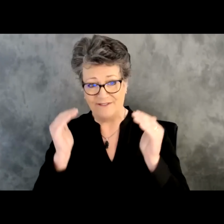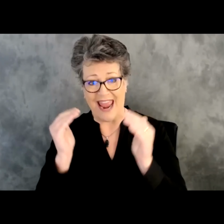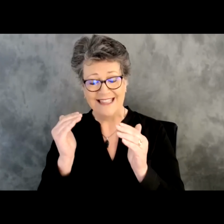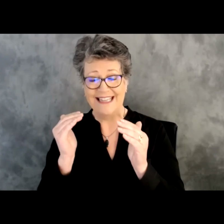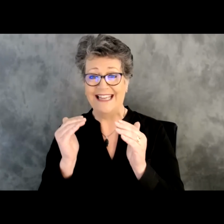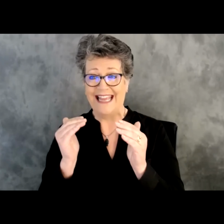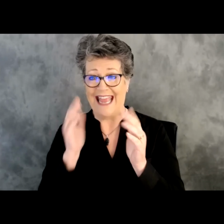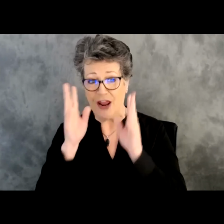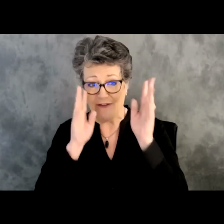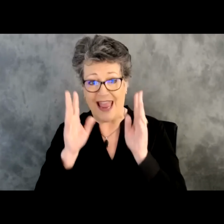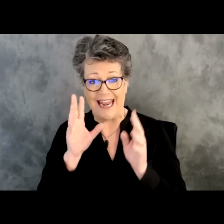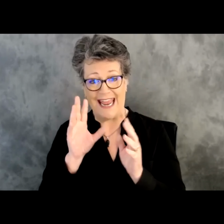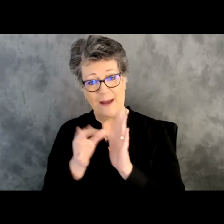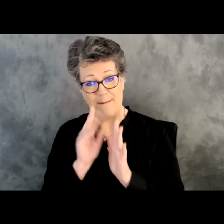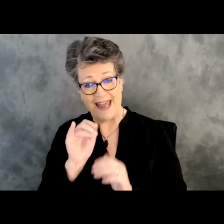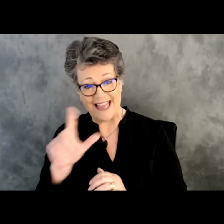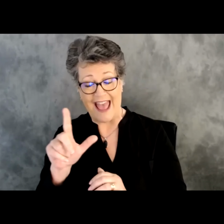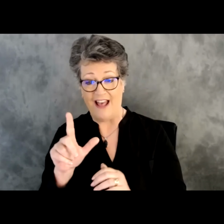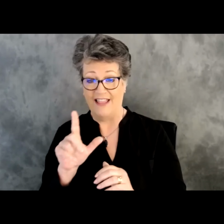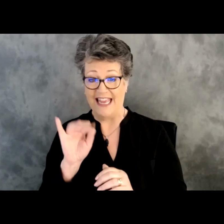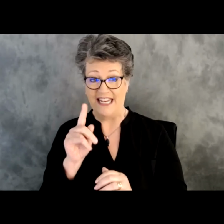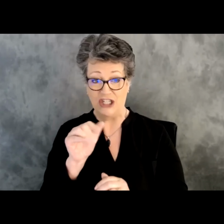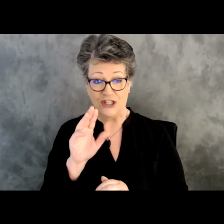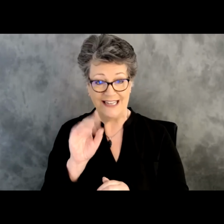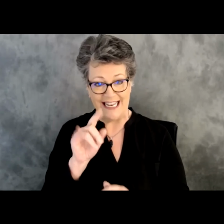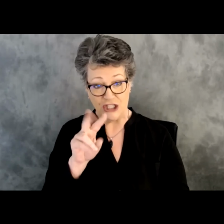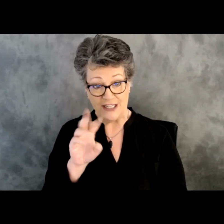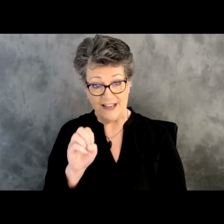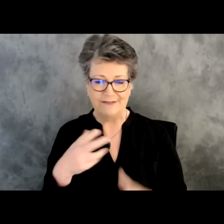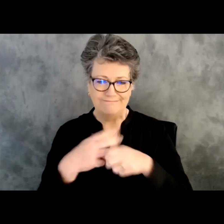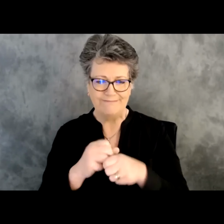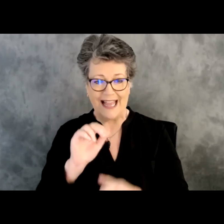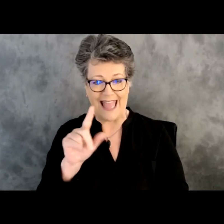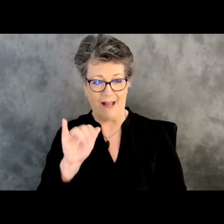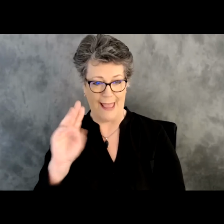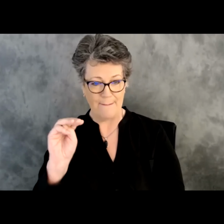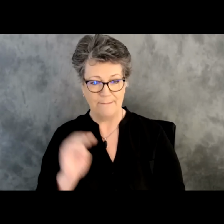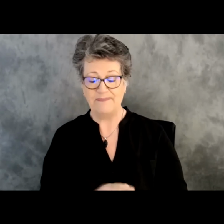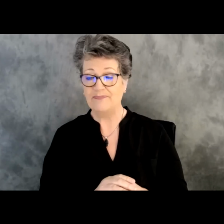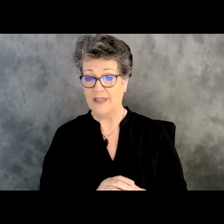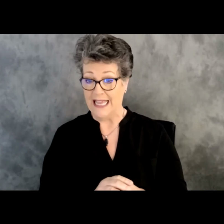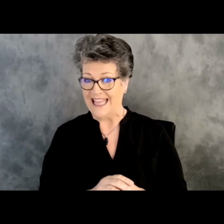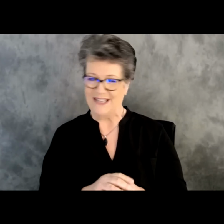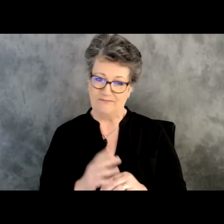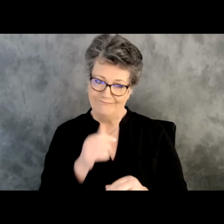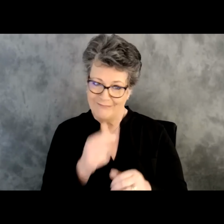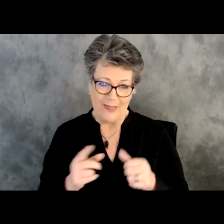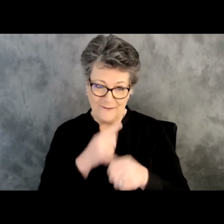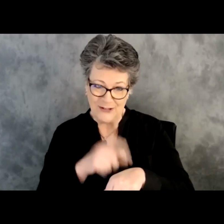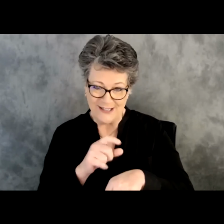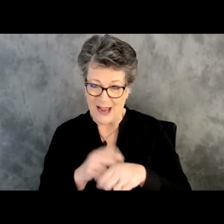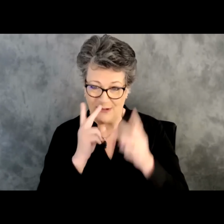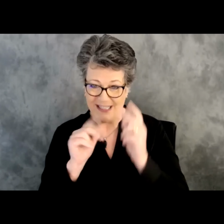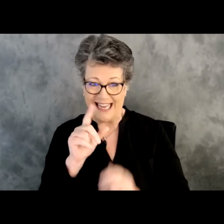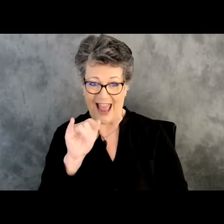Innovating Medi-Cal initiative, also known as CalAIM. And I know this probably isn't the first time you may have seen